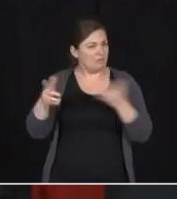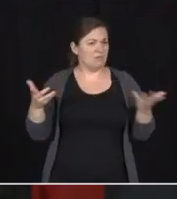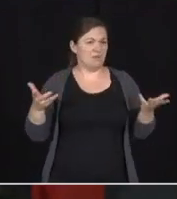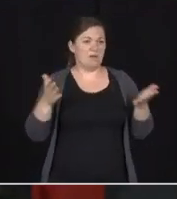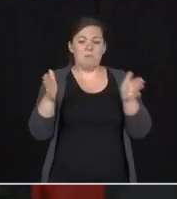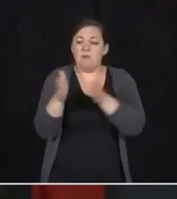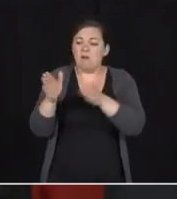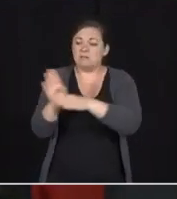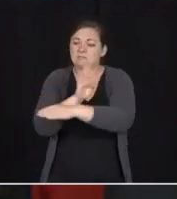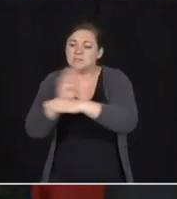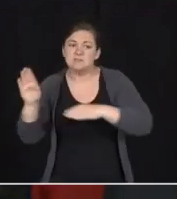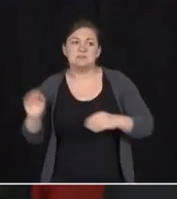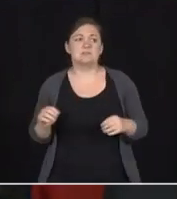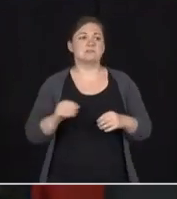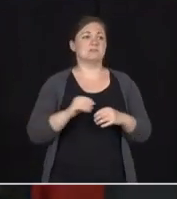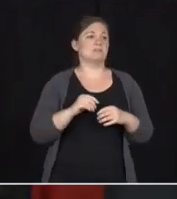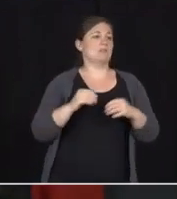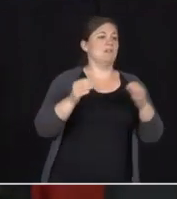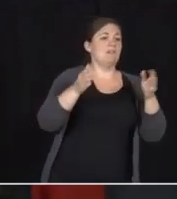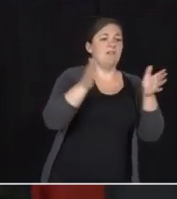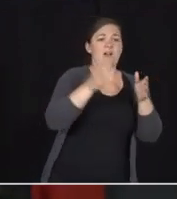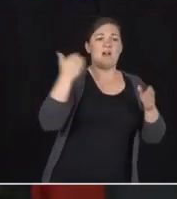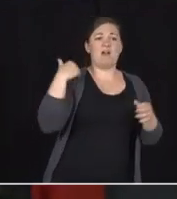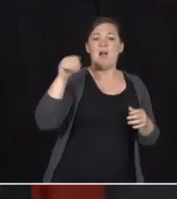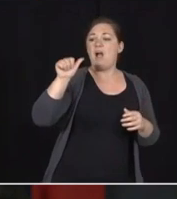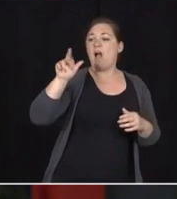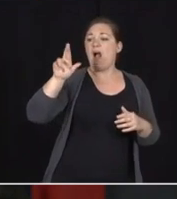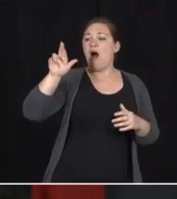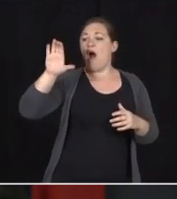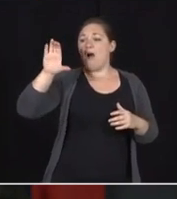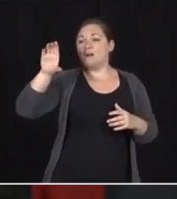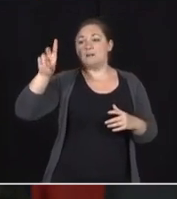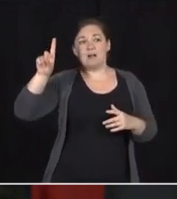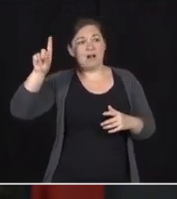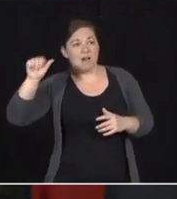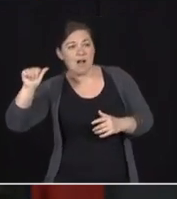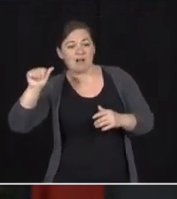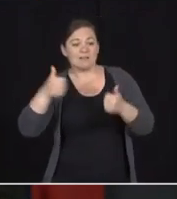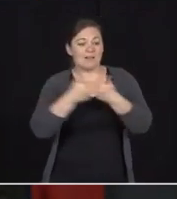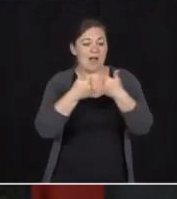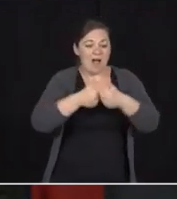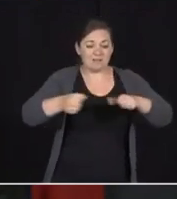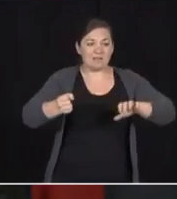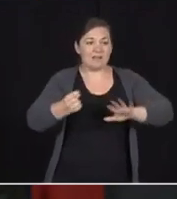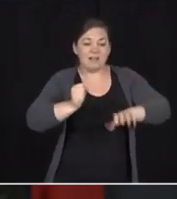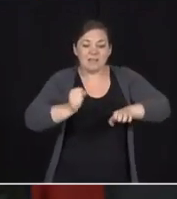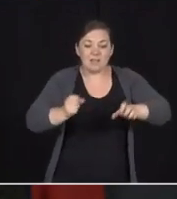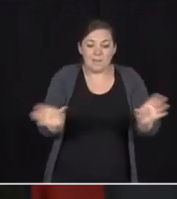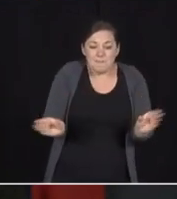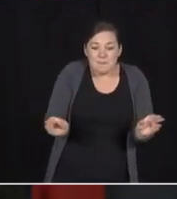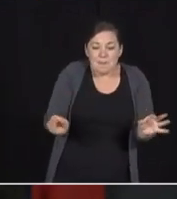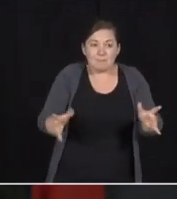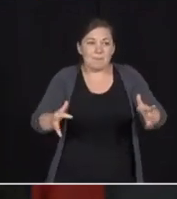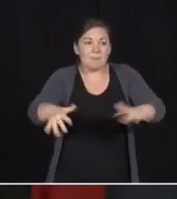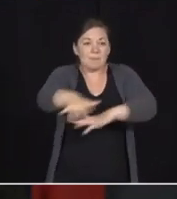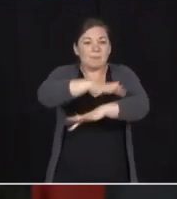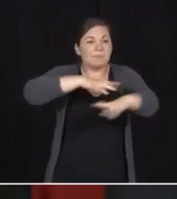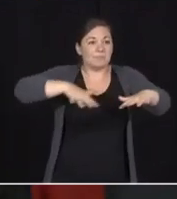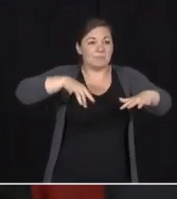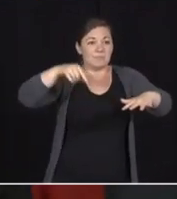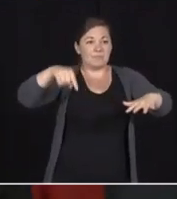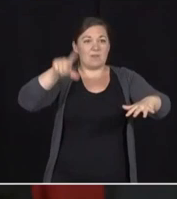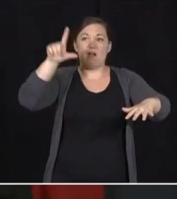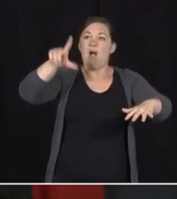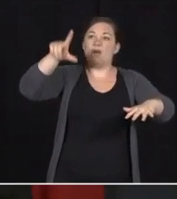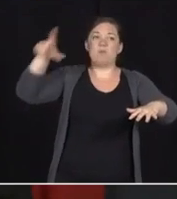locations, and like so many others, landlords are not applying for the relief program. You've said before, just hang in there, well, let's see what happens. Well,